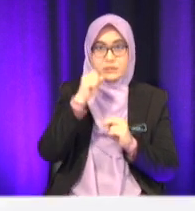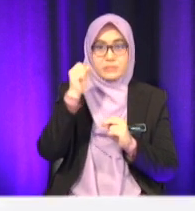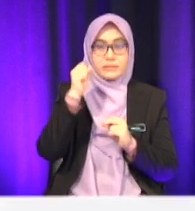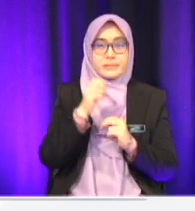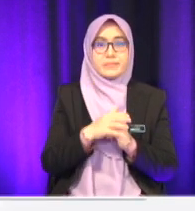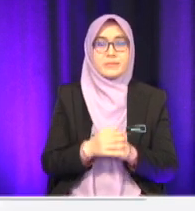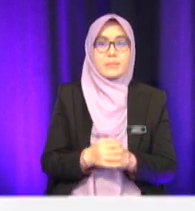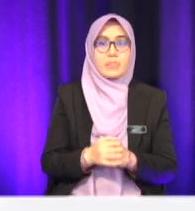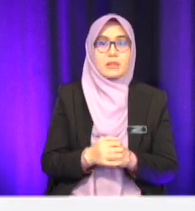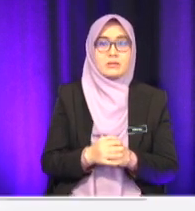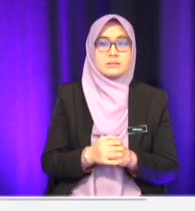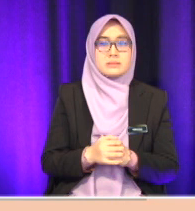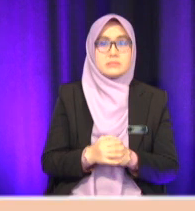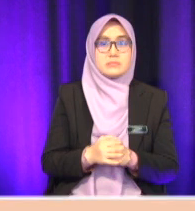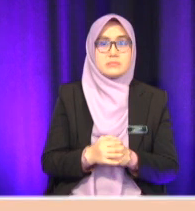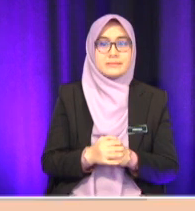the activity